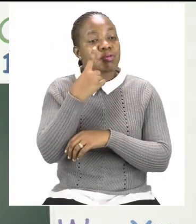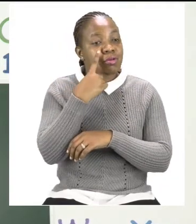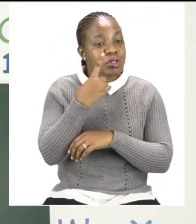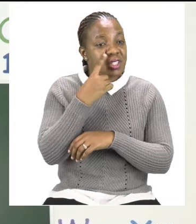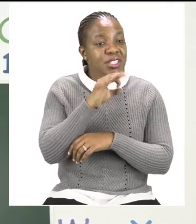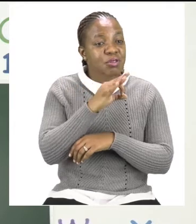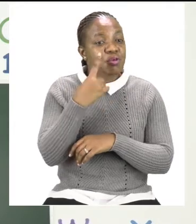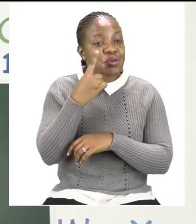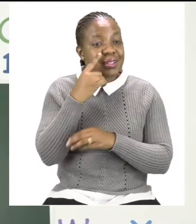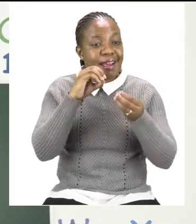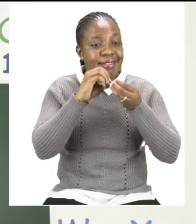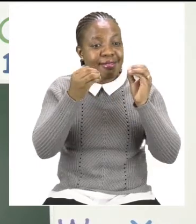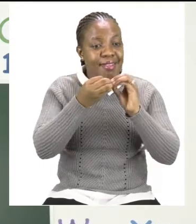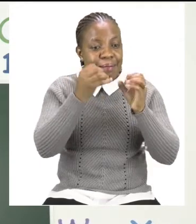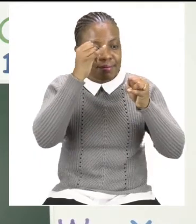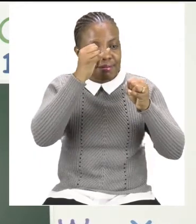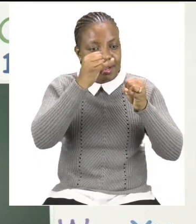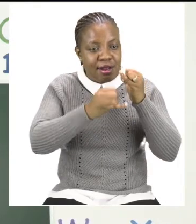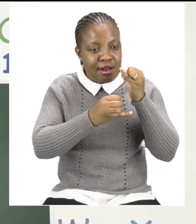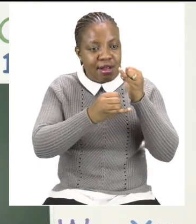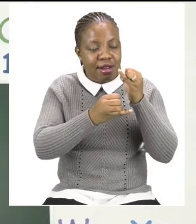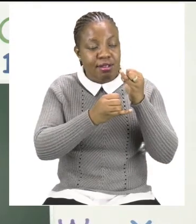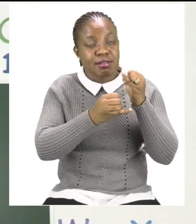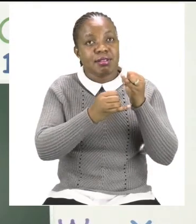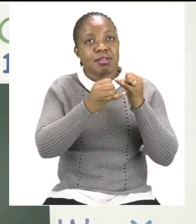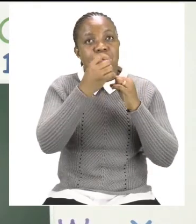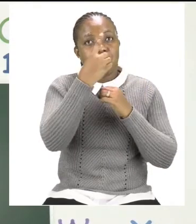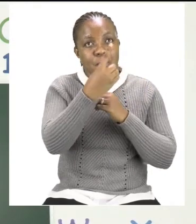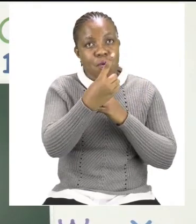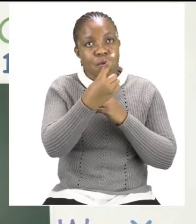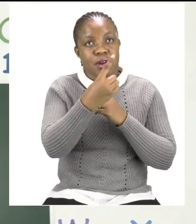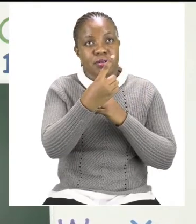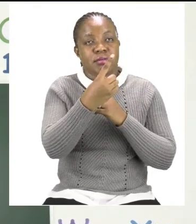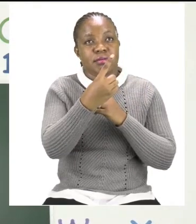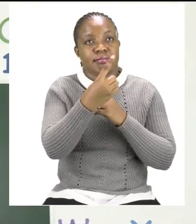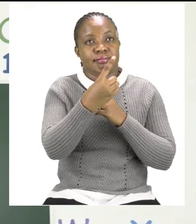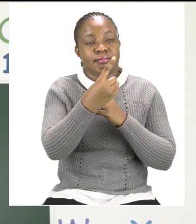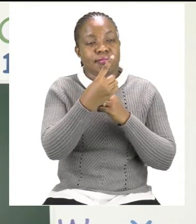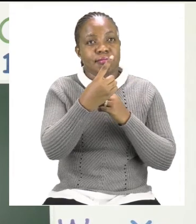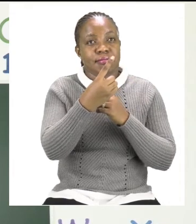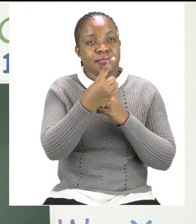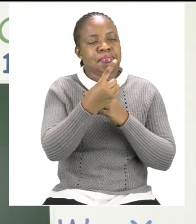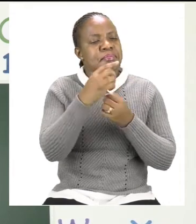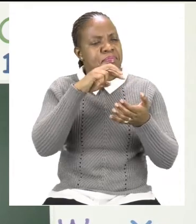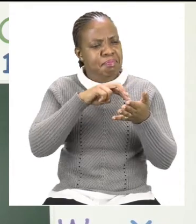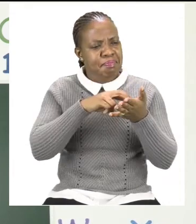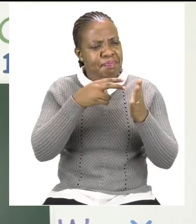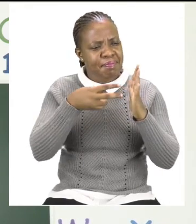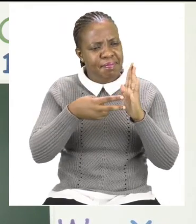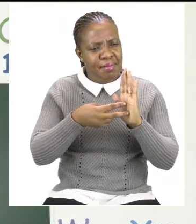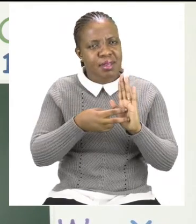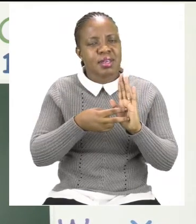ones. Now, if I have 1 here, that means any number